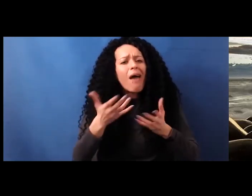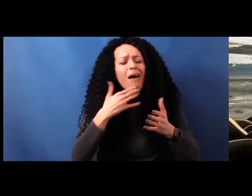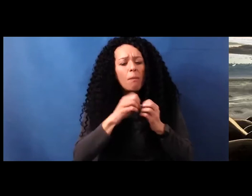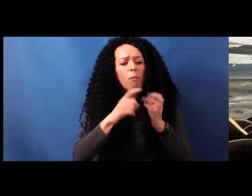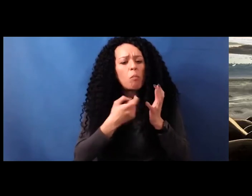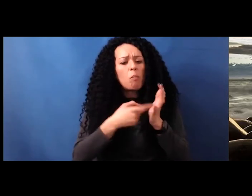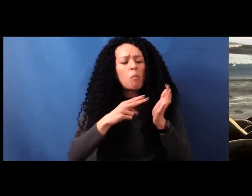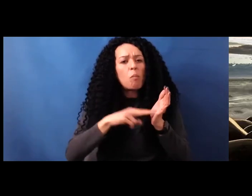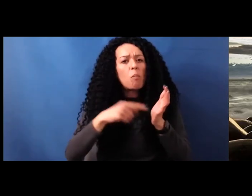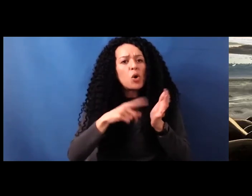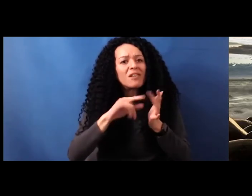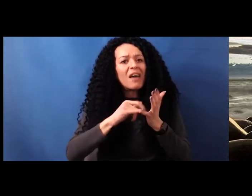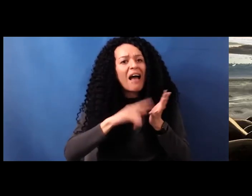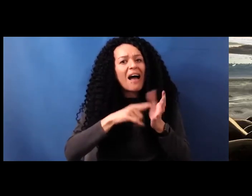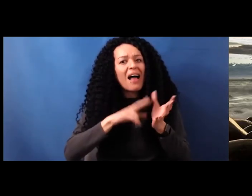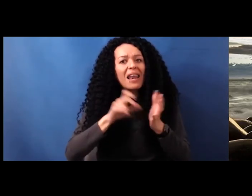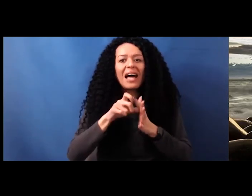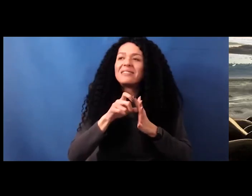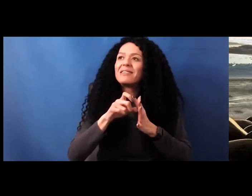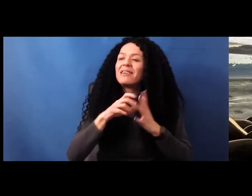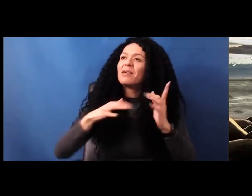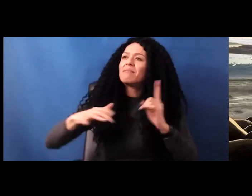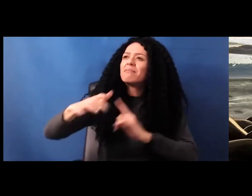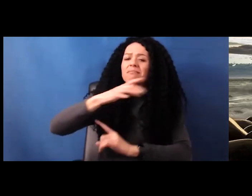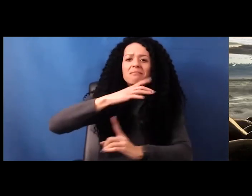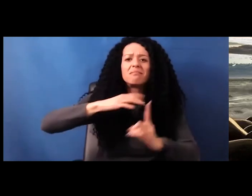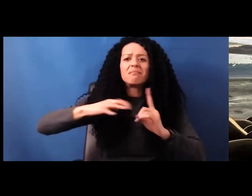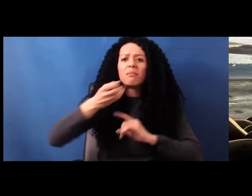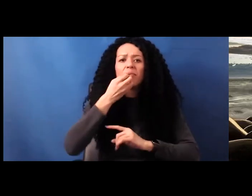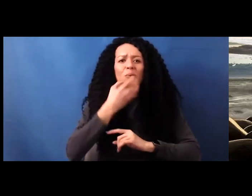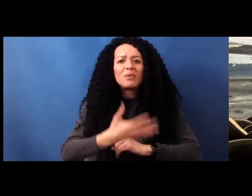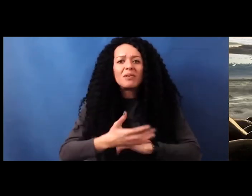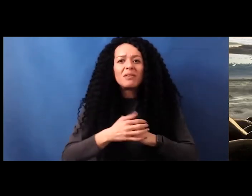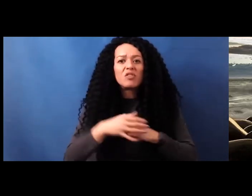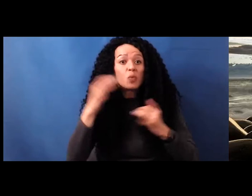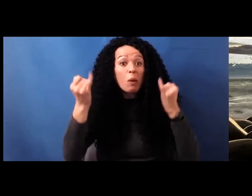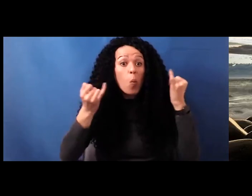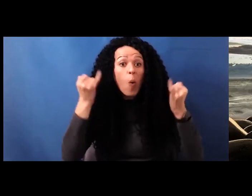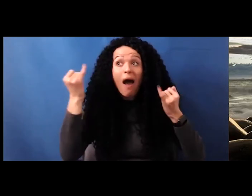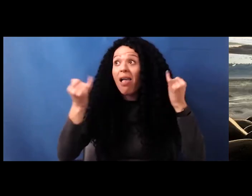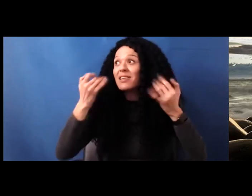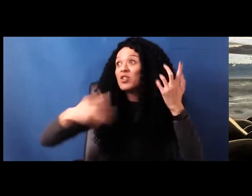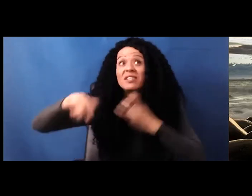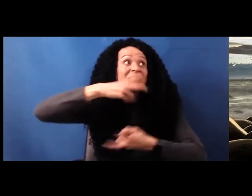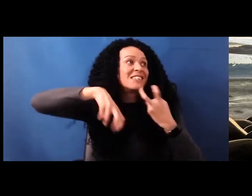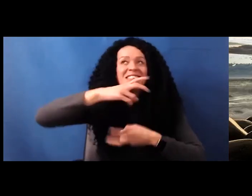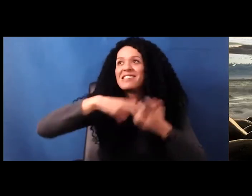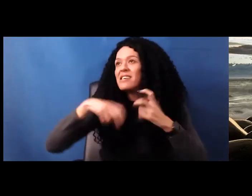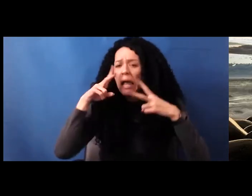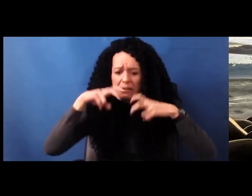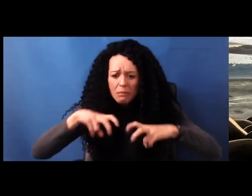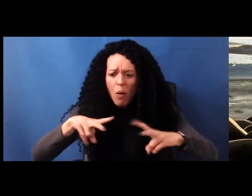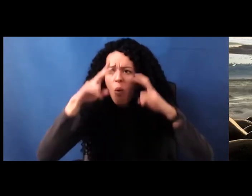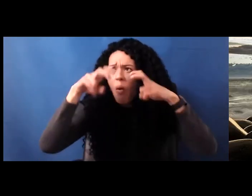child. She was surrounded by beautiful things, and she ran a little bit wild, exploring everything above and below